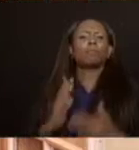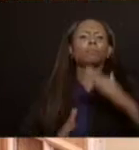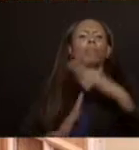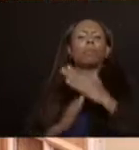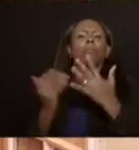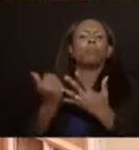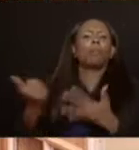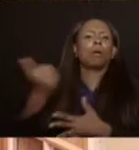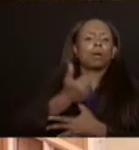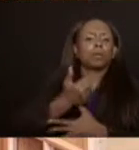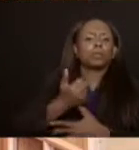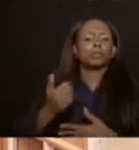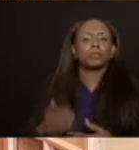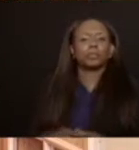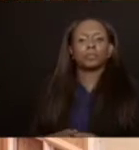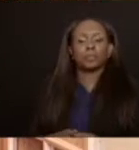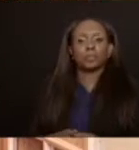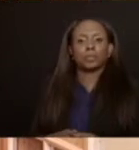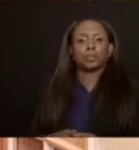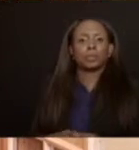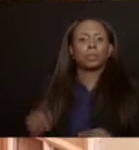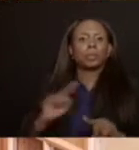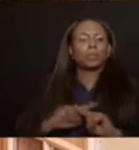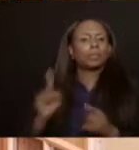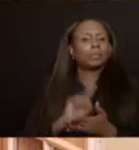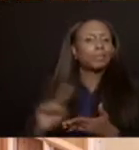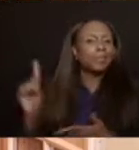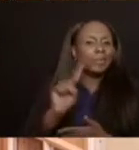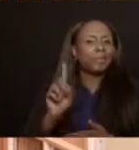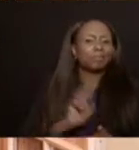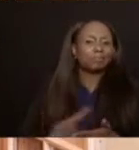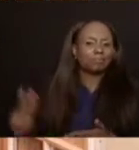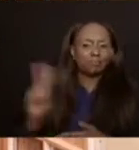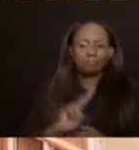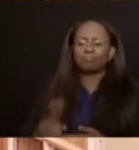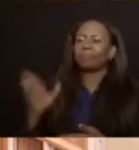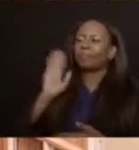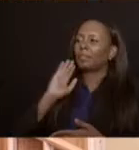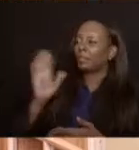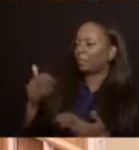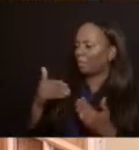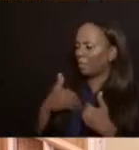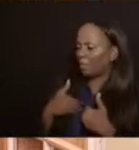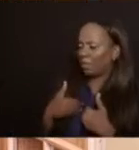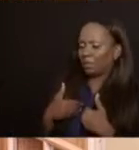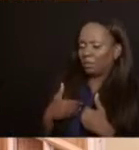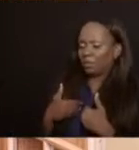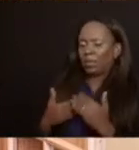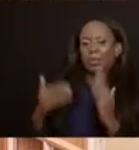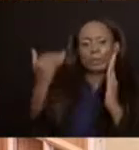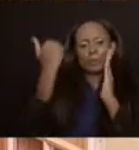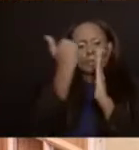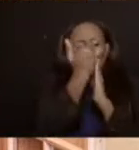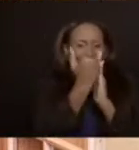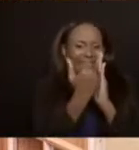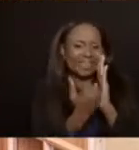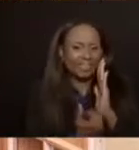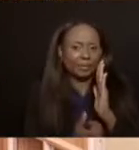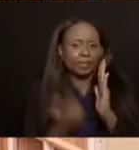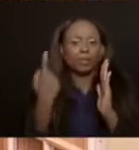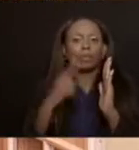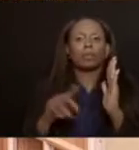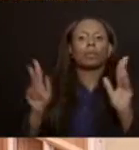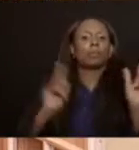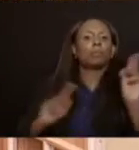I expect in the next week or two that we will have completed for frontline workers, that we would have completed for villa